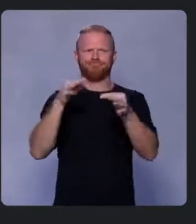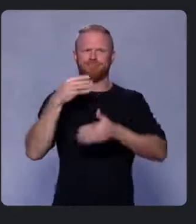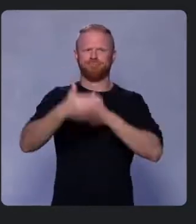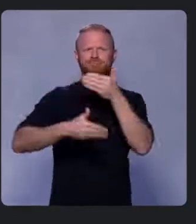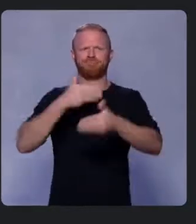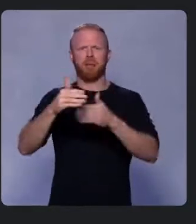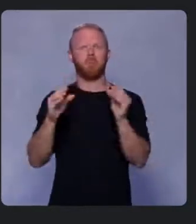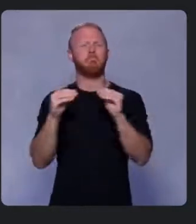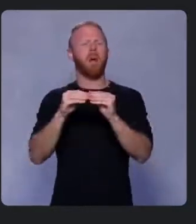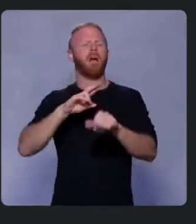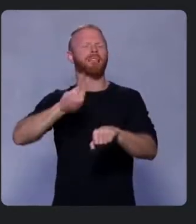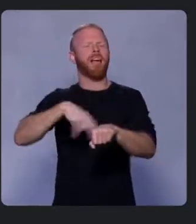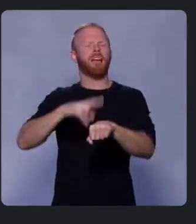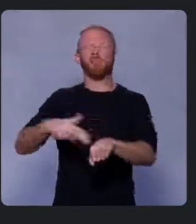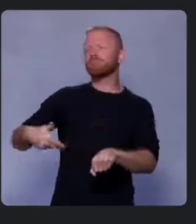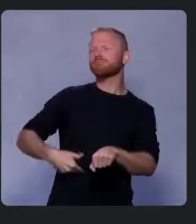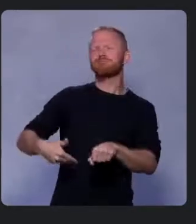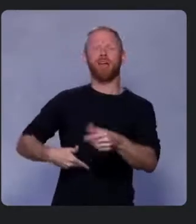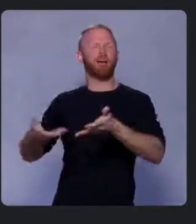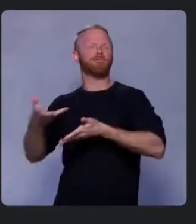ways of interacting with search.